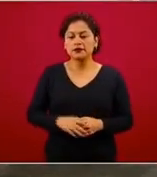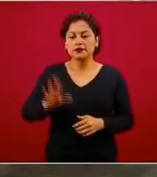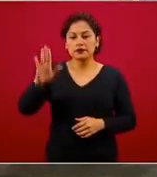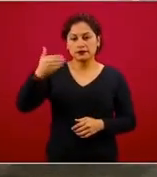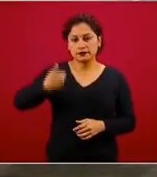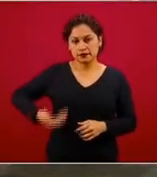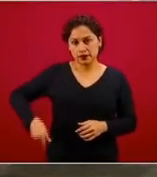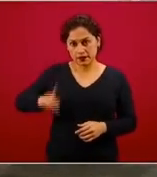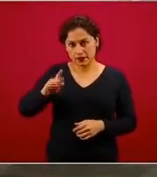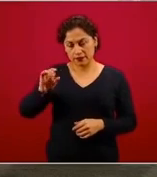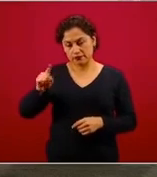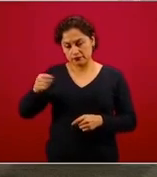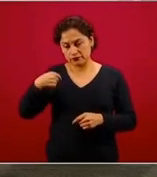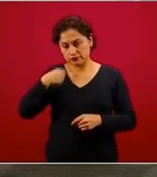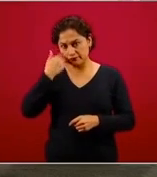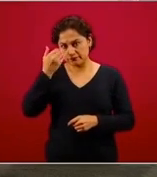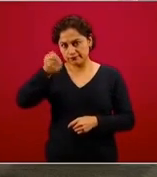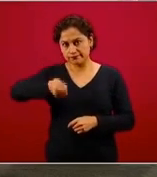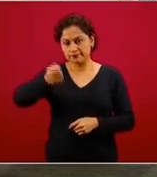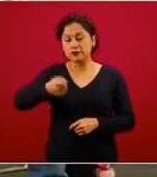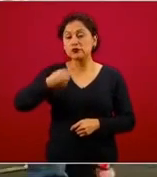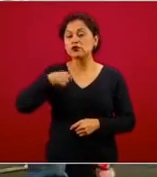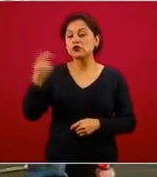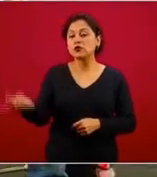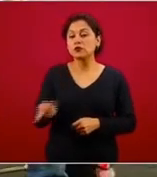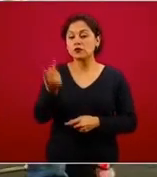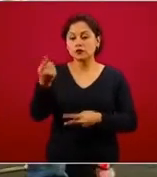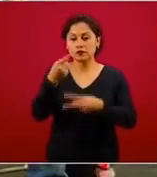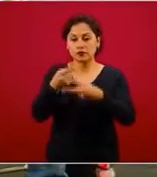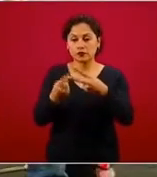Good afternoon, Liliana.